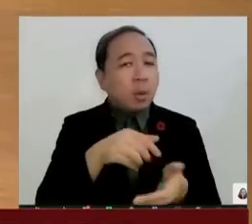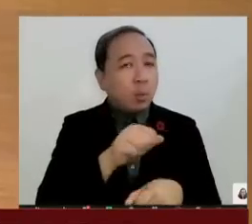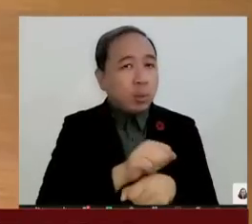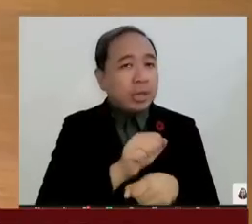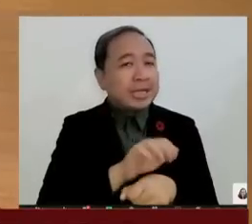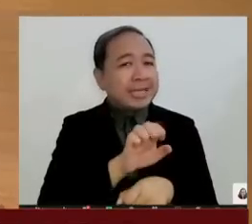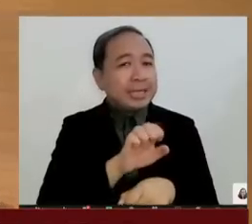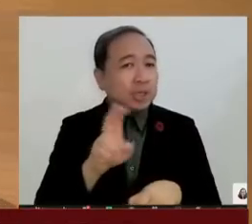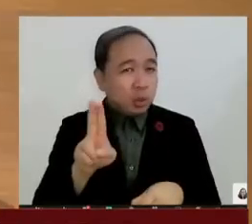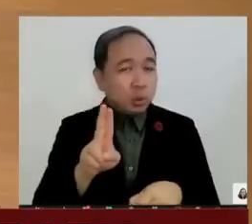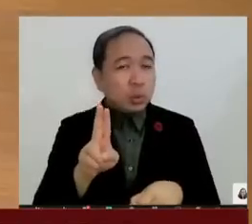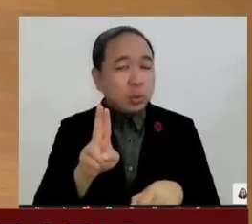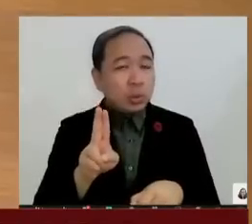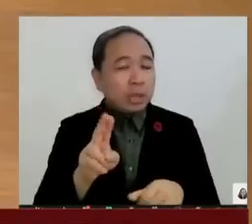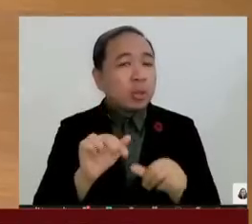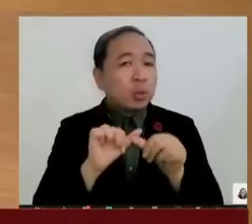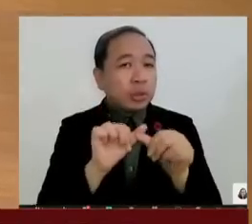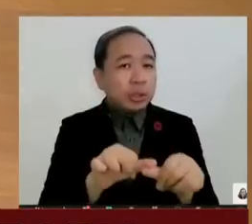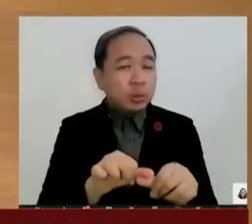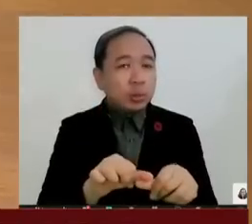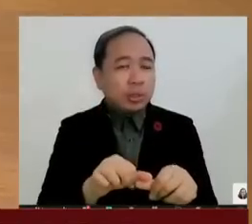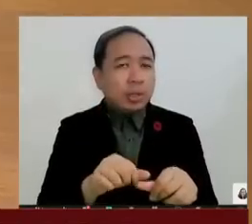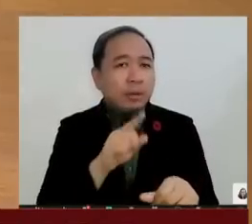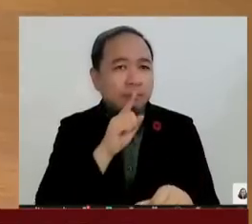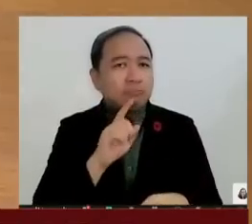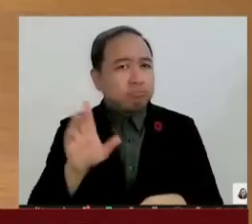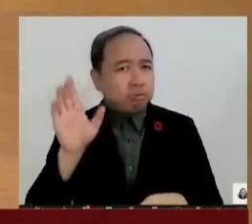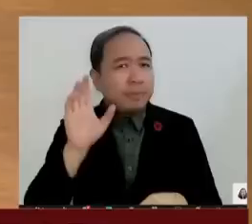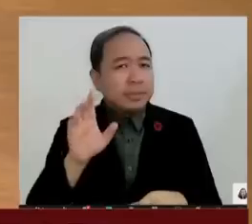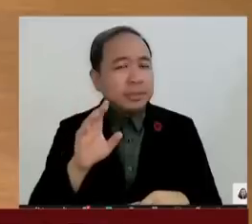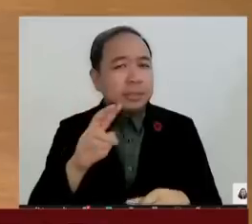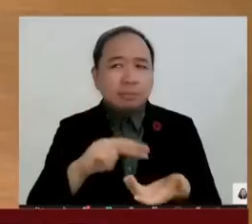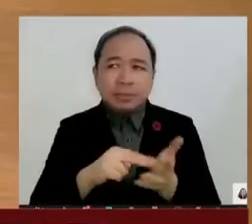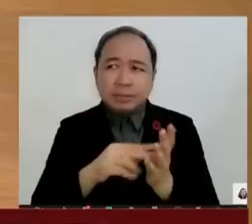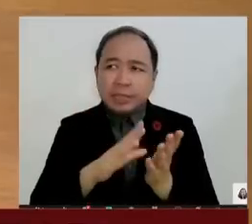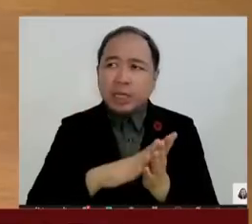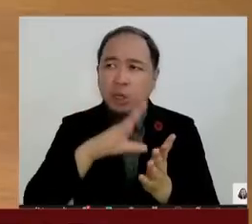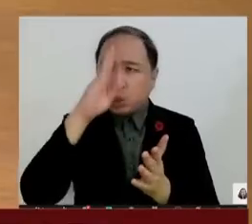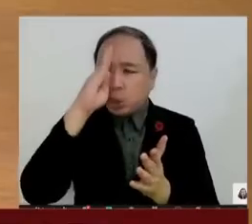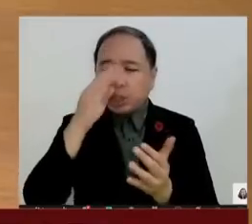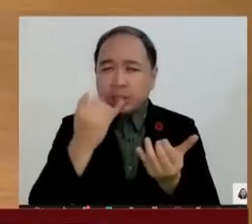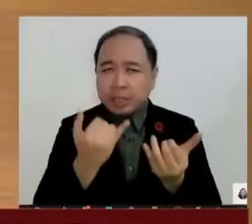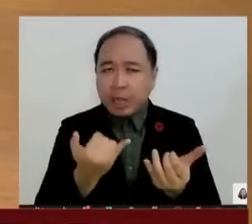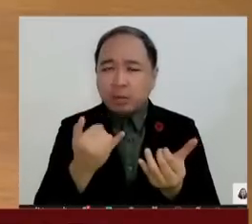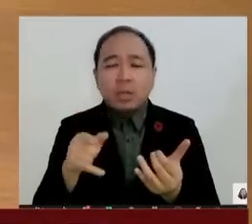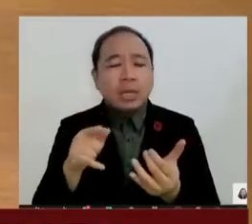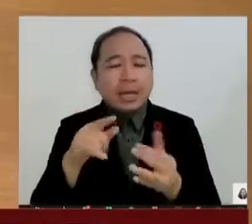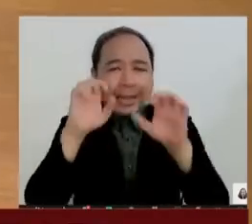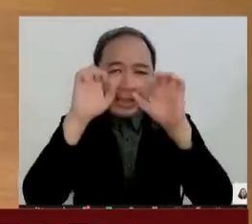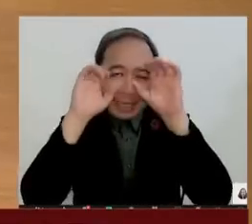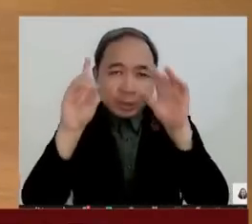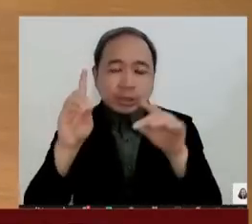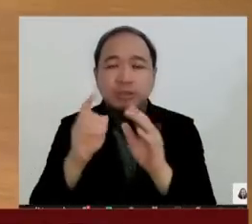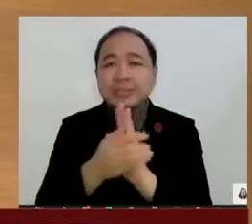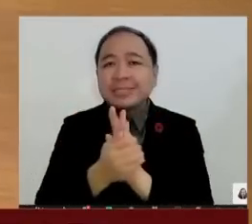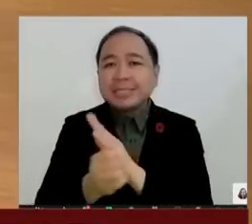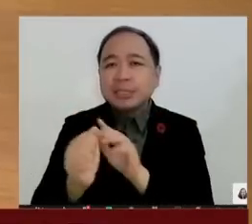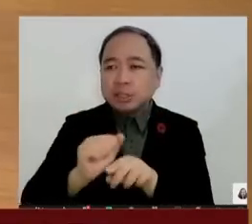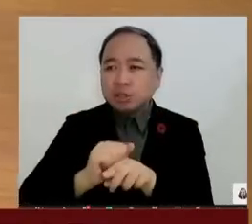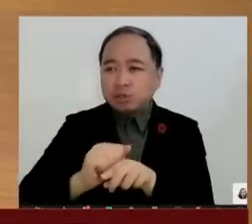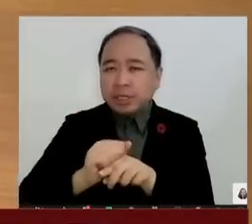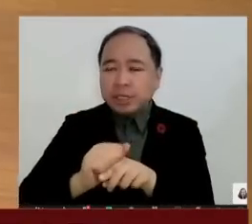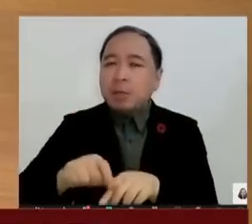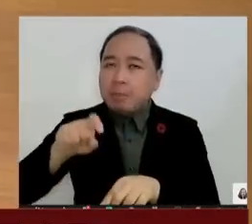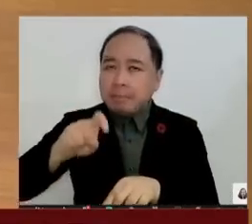been assured. The lesson for us is that our education and skills training must always be attuned to